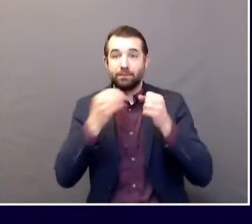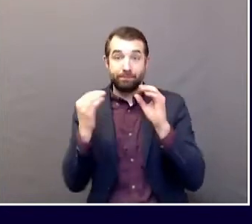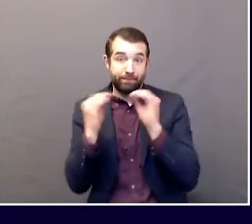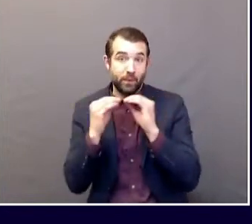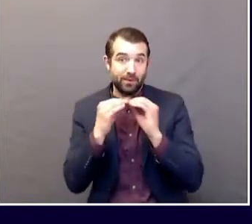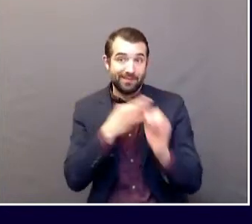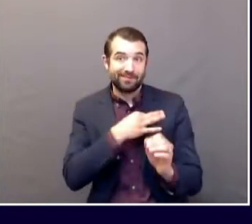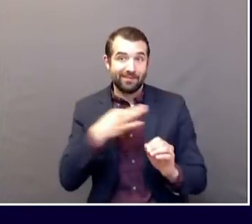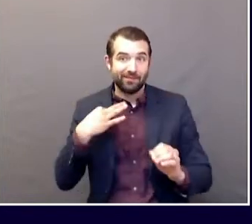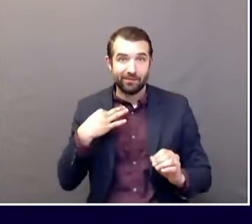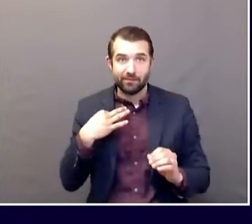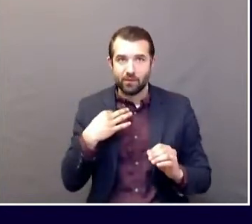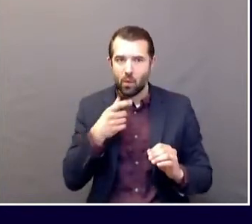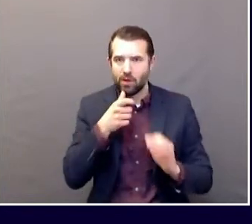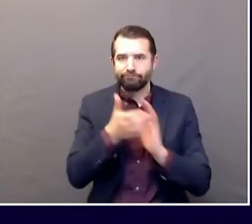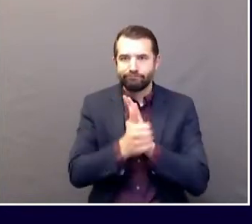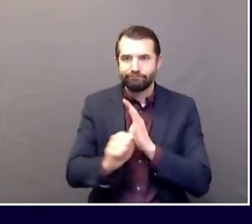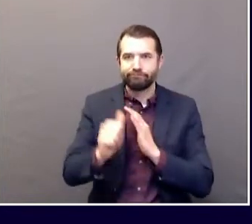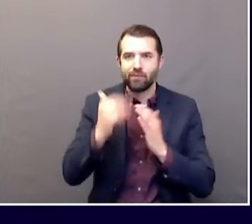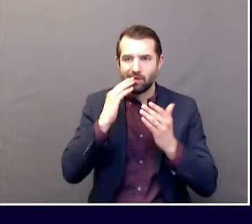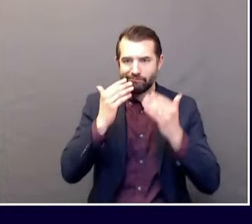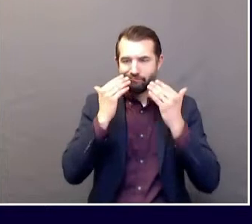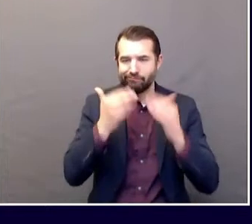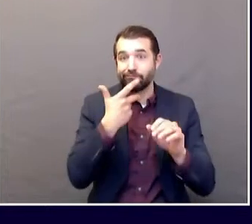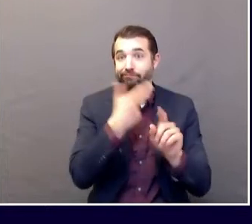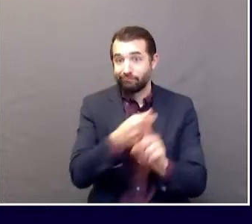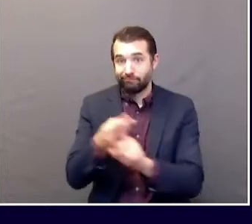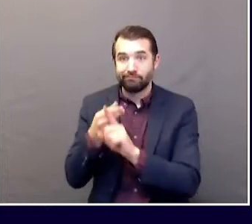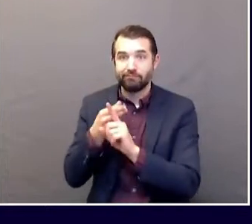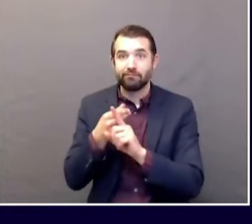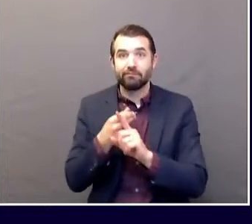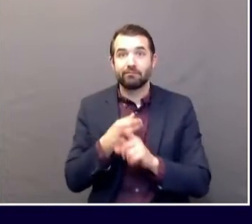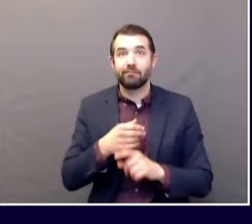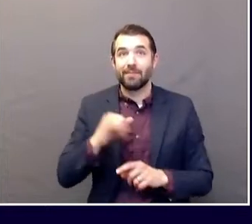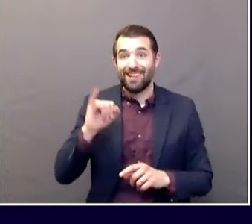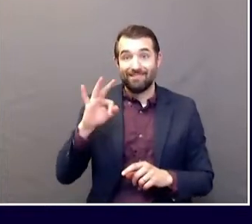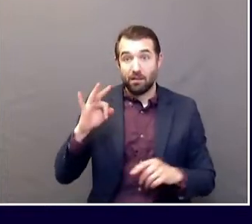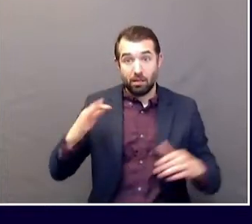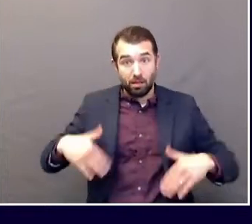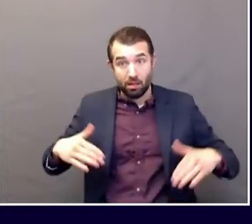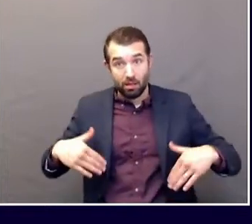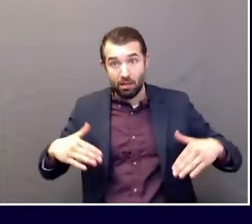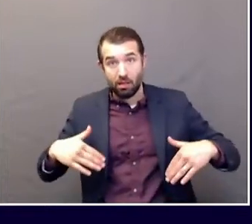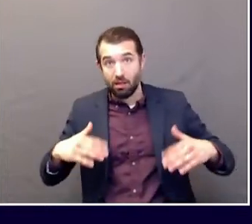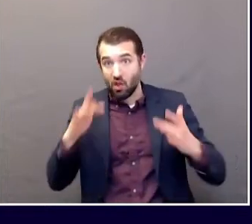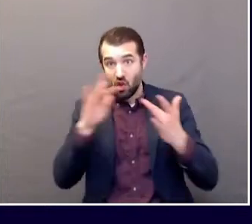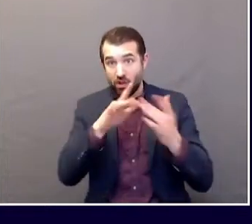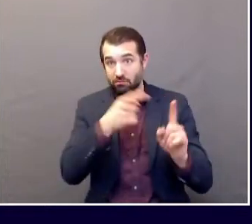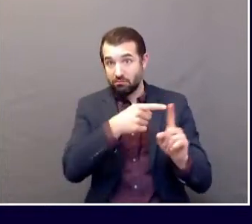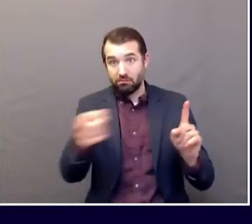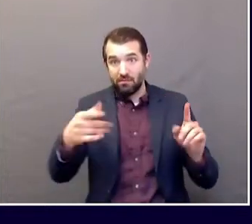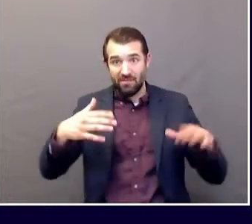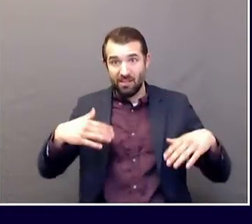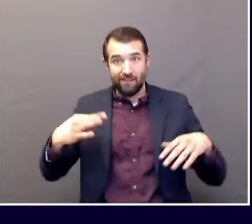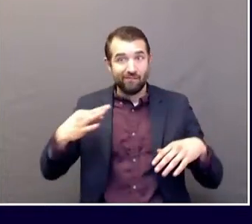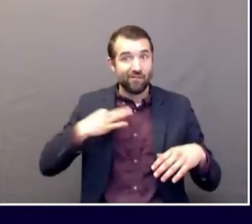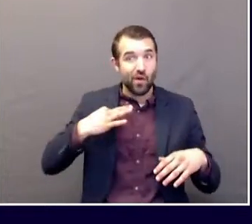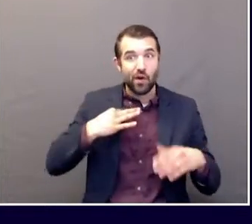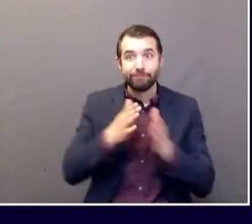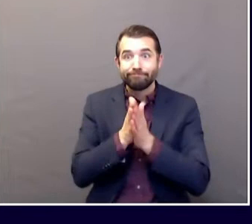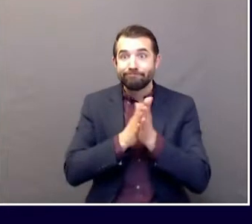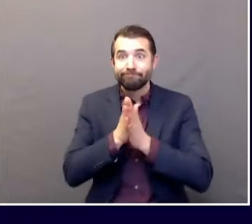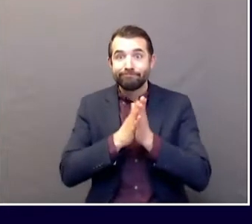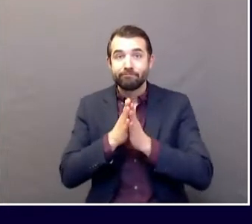So the fact that we haven't yet activated any of the volunteers is not an indication that we won't do so in the future.